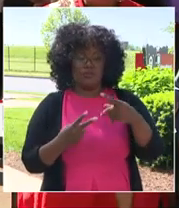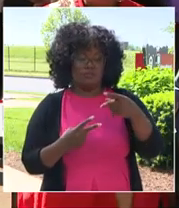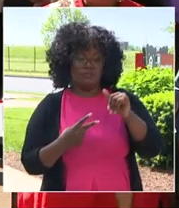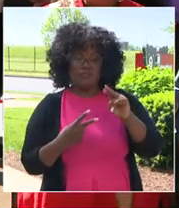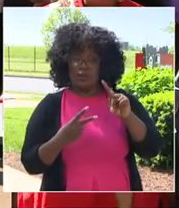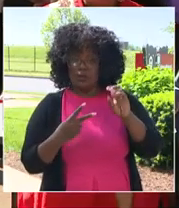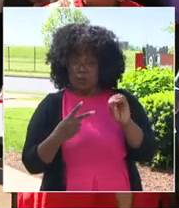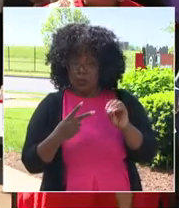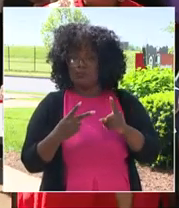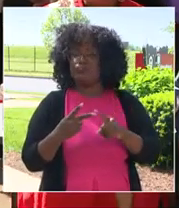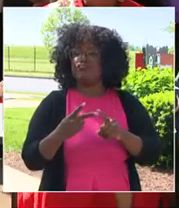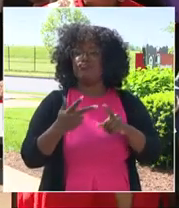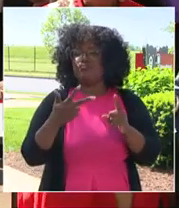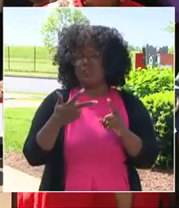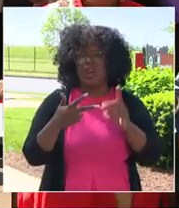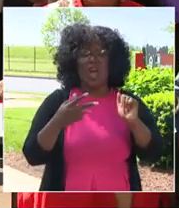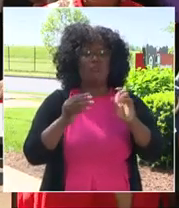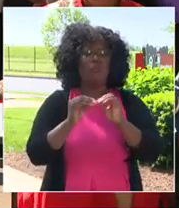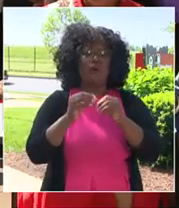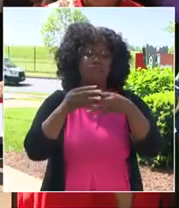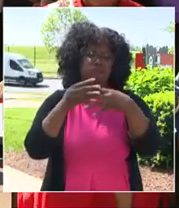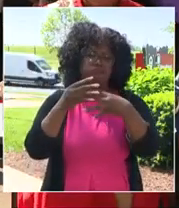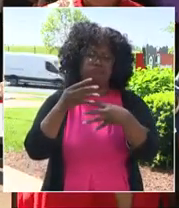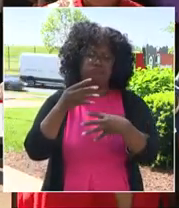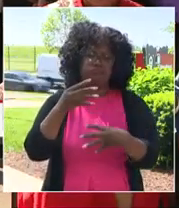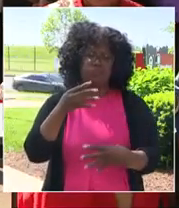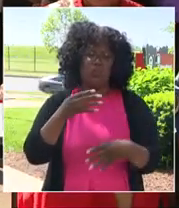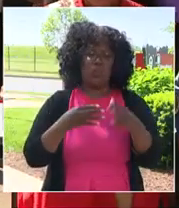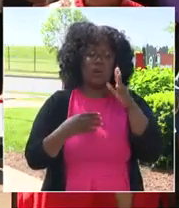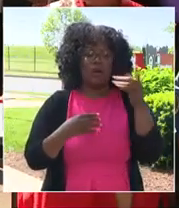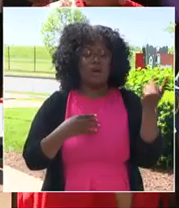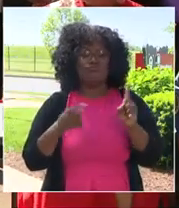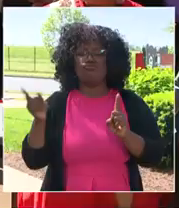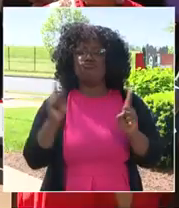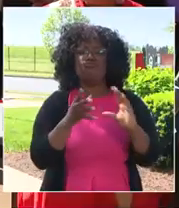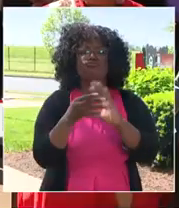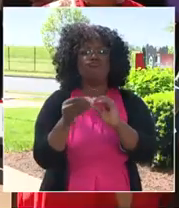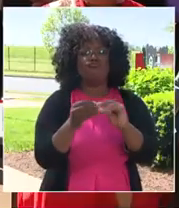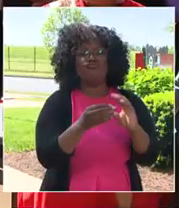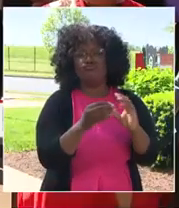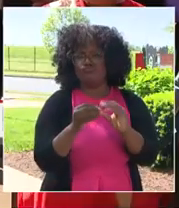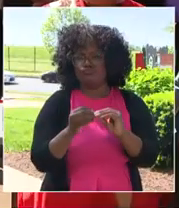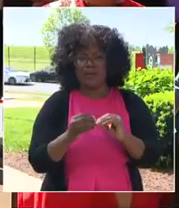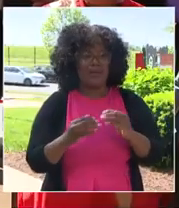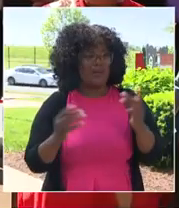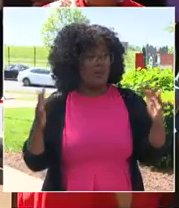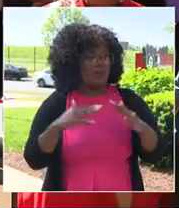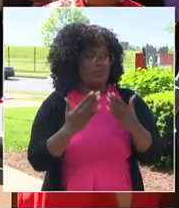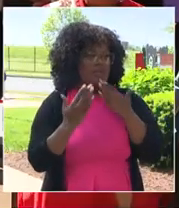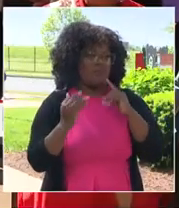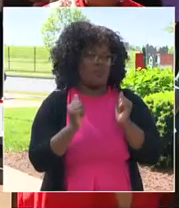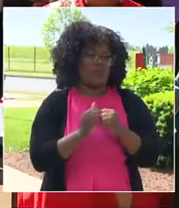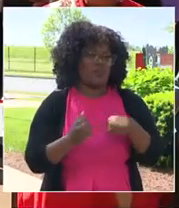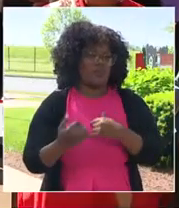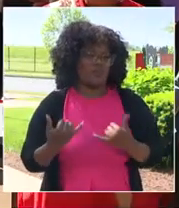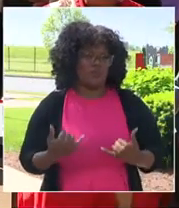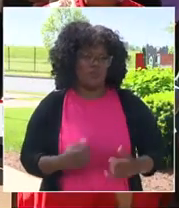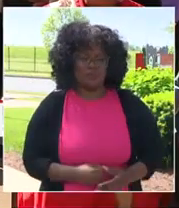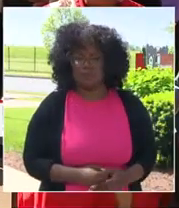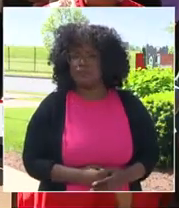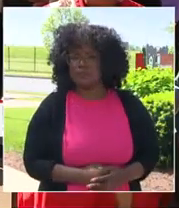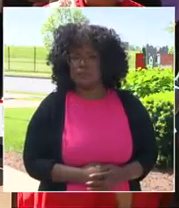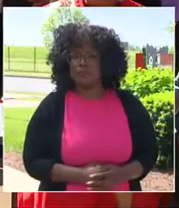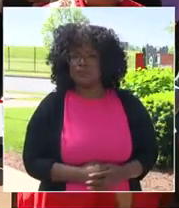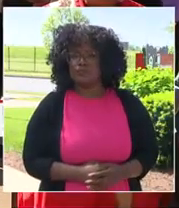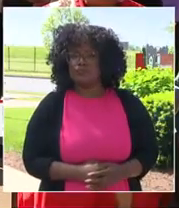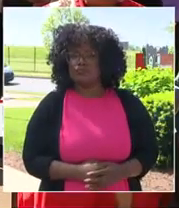I know that many of us, or many who are watching and hearing today, may be hearing about